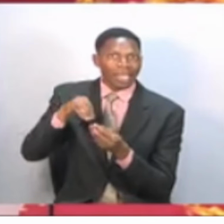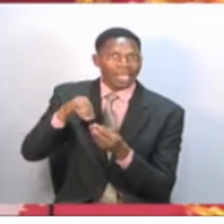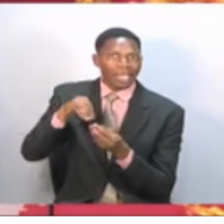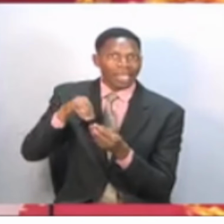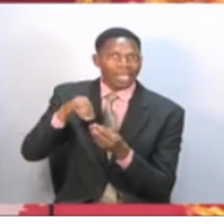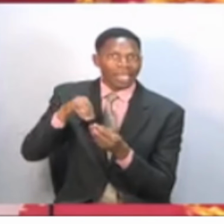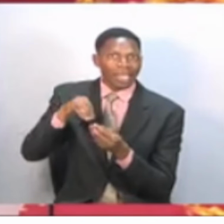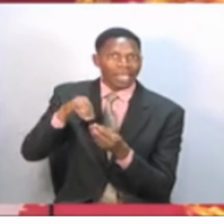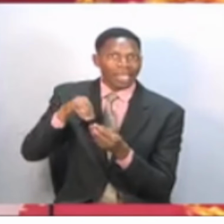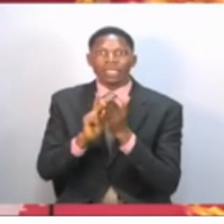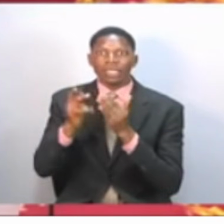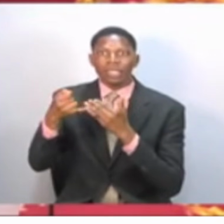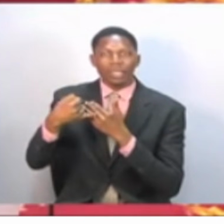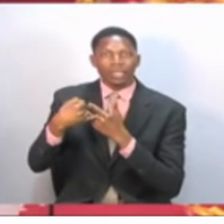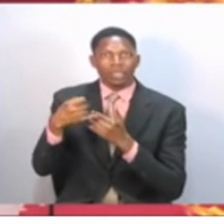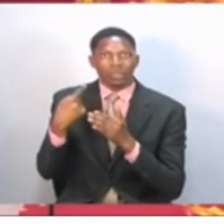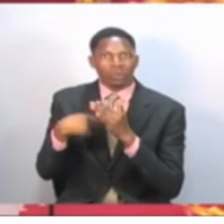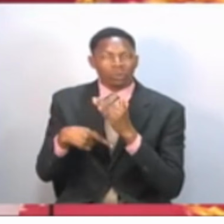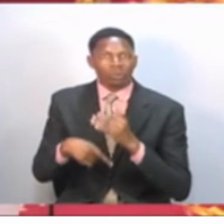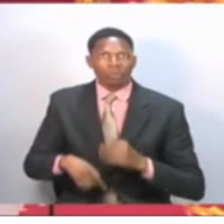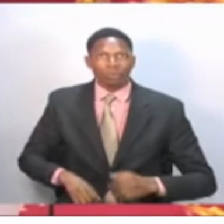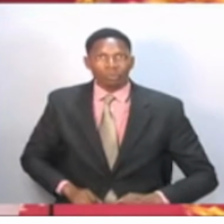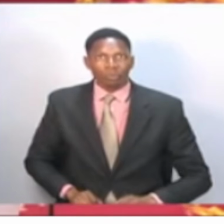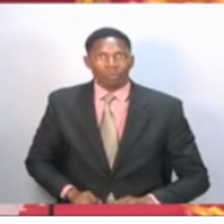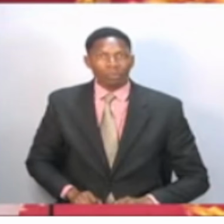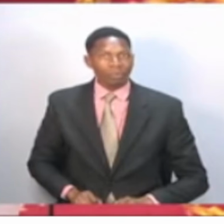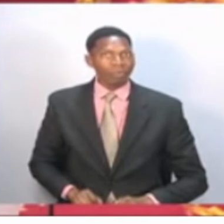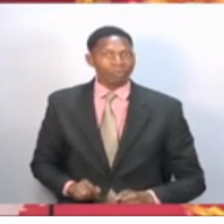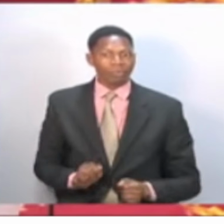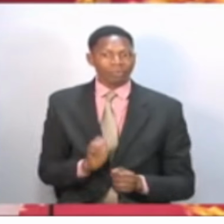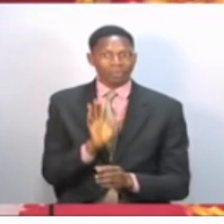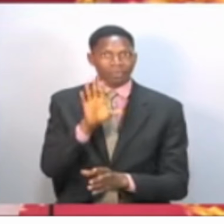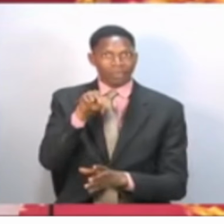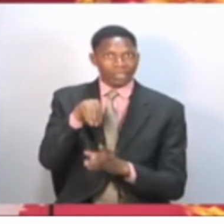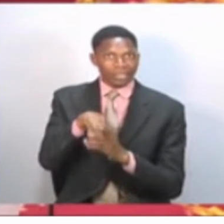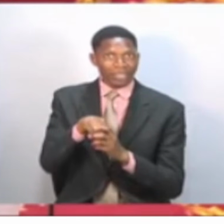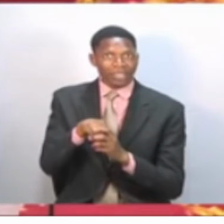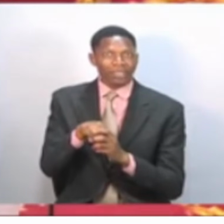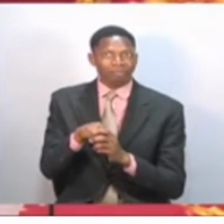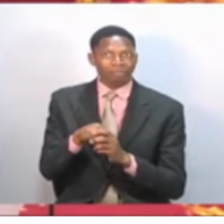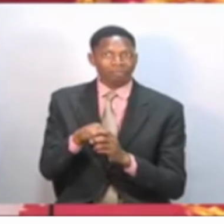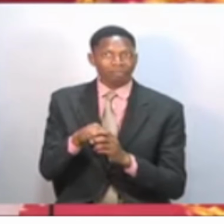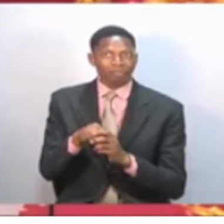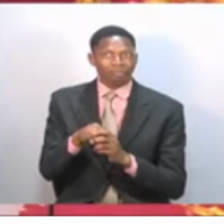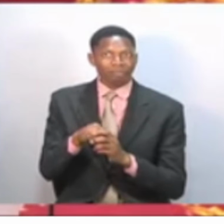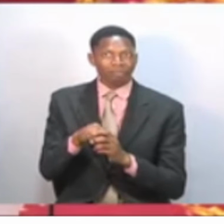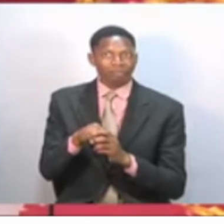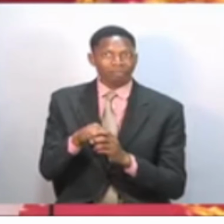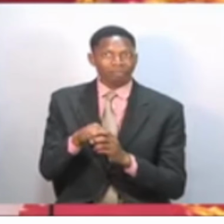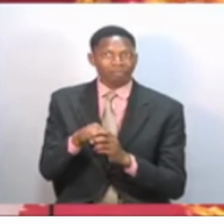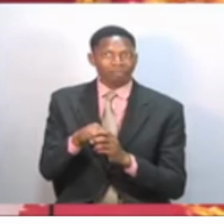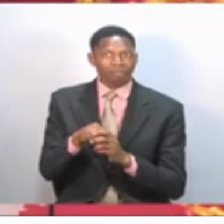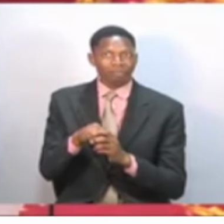were novated to be Big Push under the new funding. Mr. Speaker, these are some of the